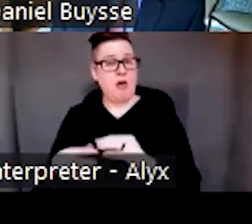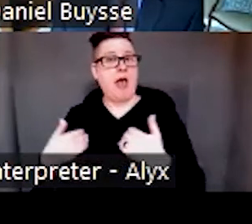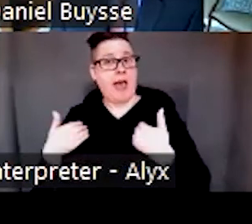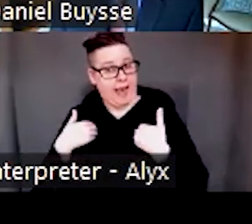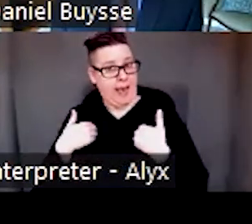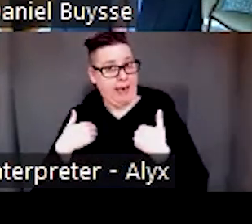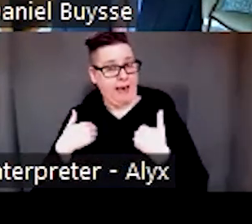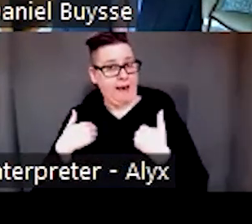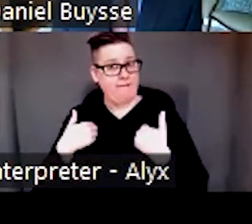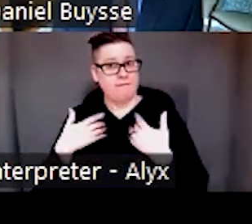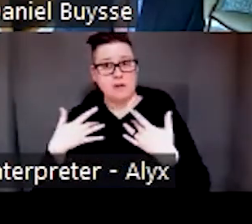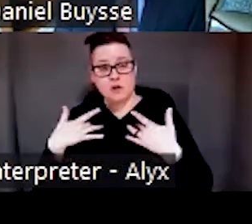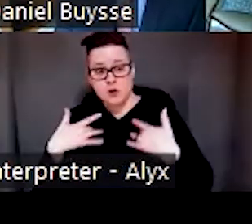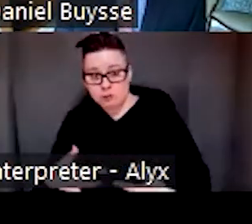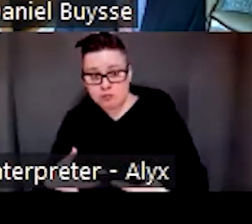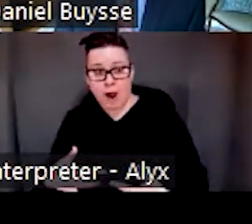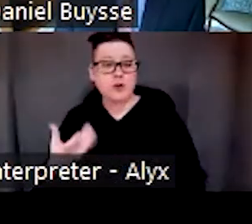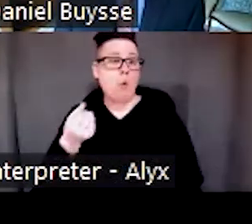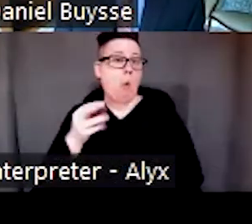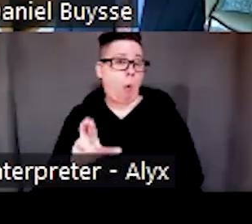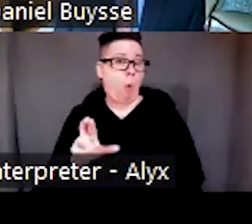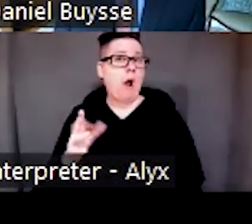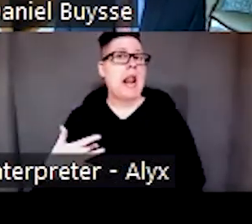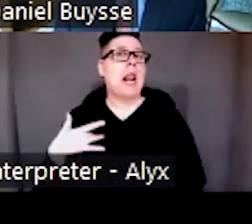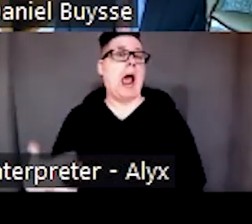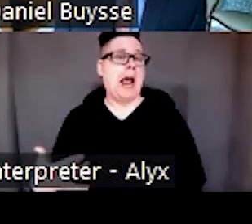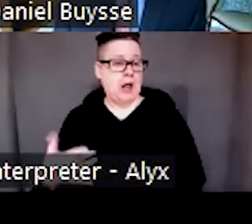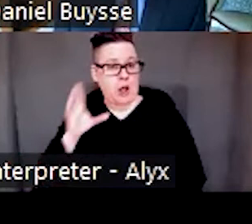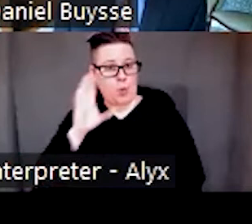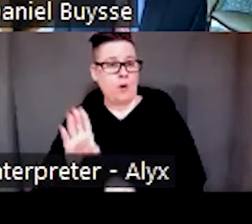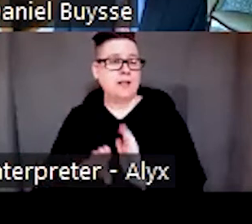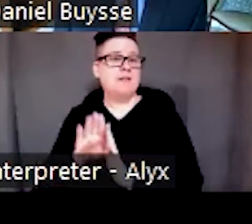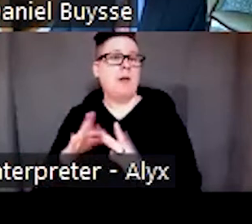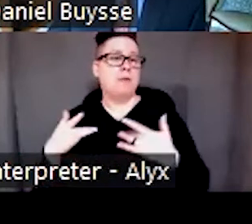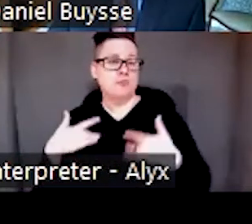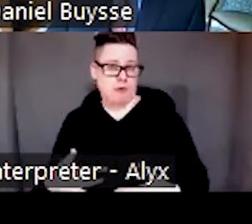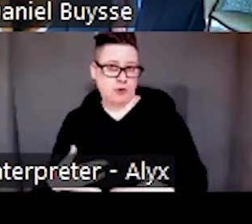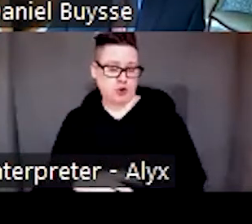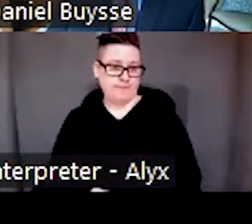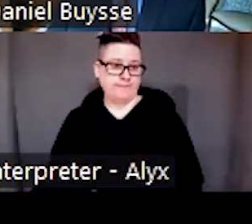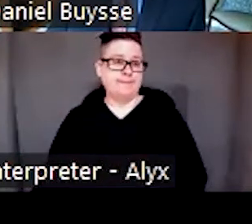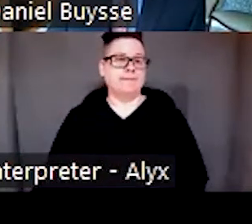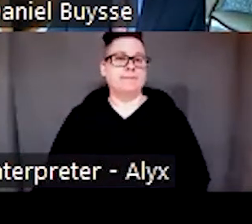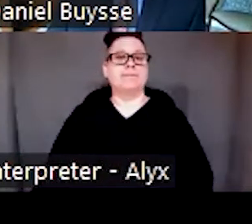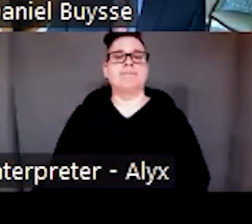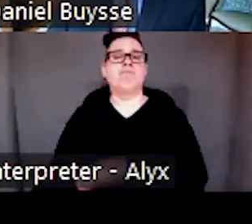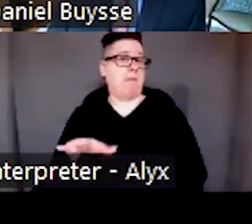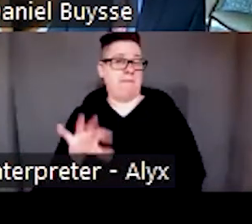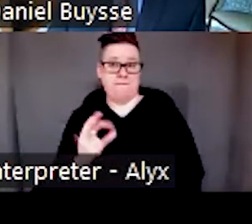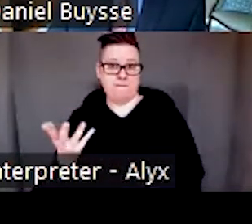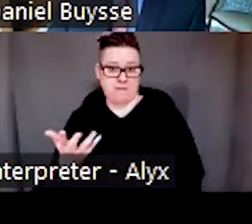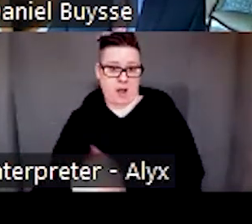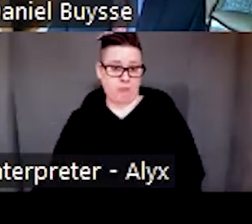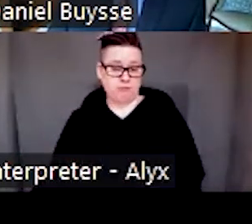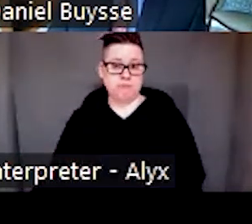of depression or the likelihood of developing depression longitudinally. And what he found is that by